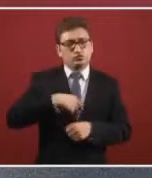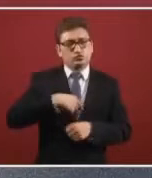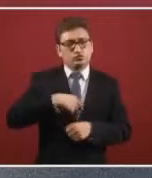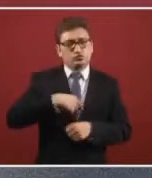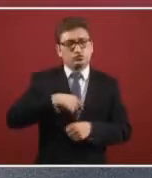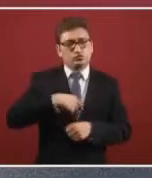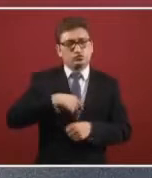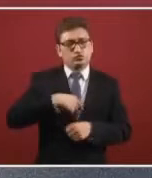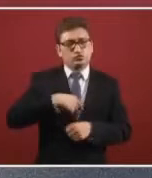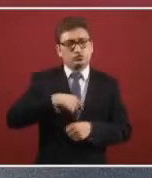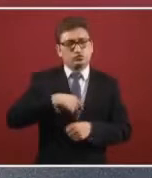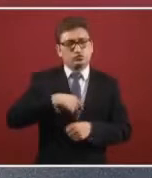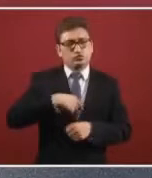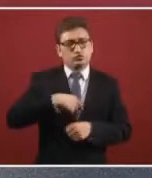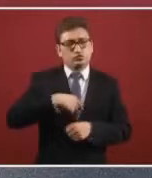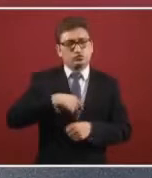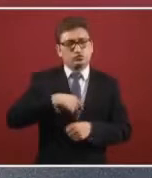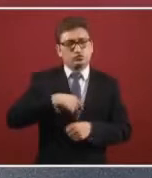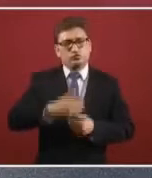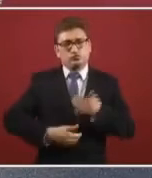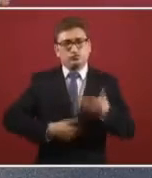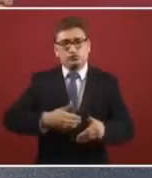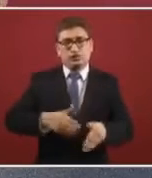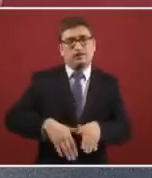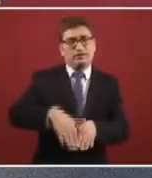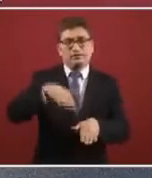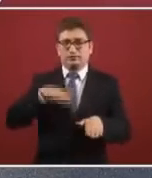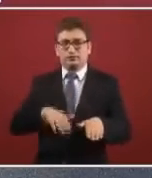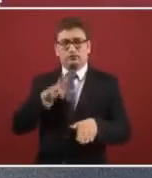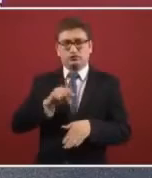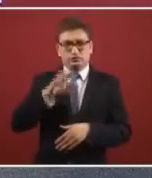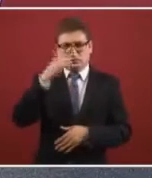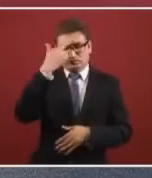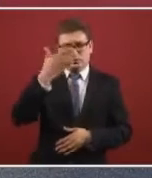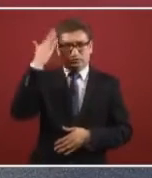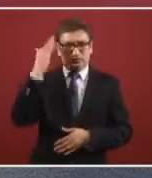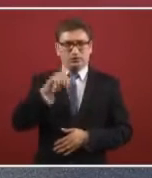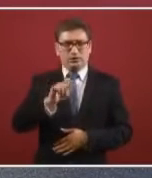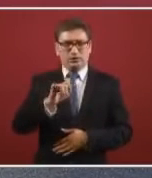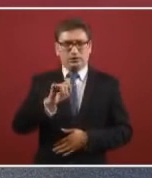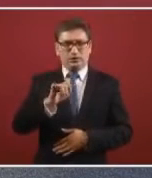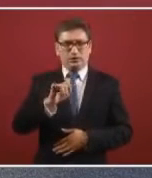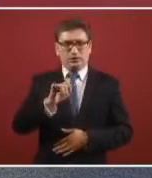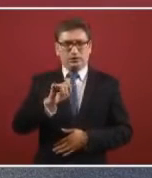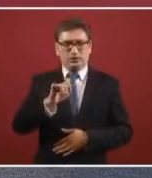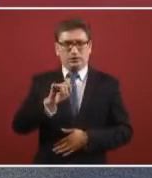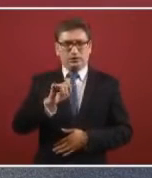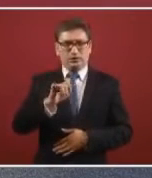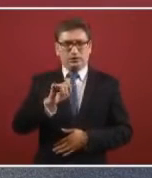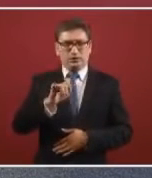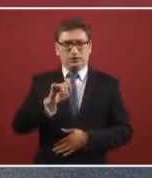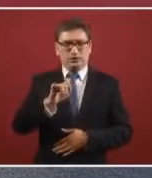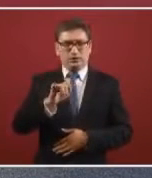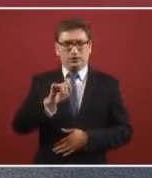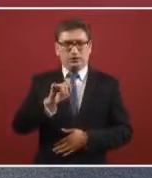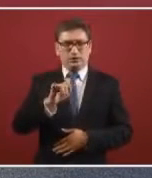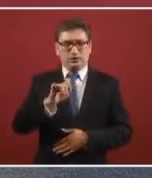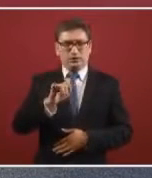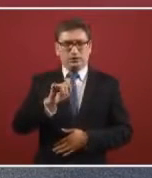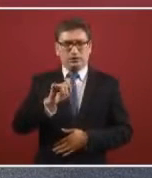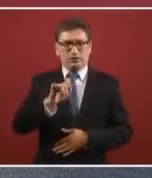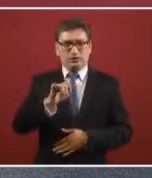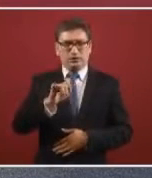Let's not take a single step backwards. Consigna of Don Lázaro Cárdenas del Río. Because as my